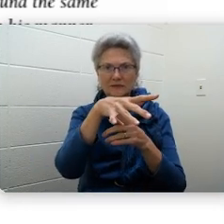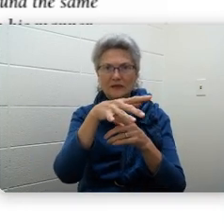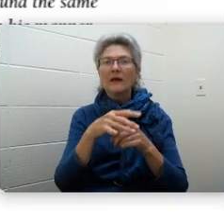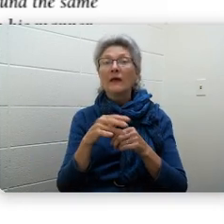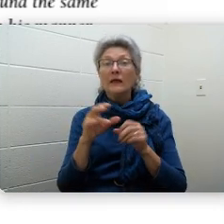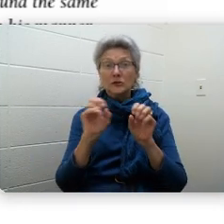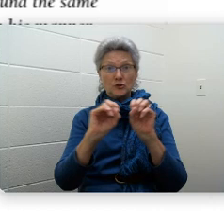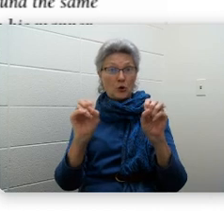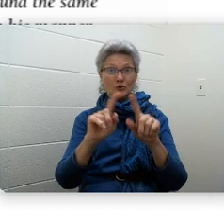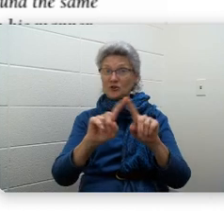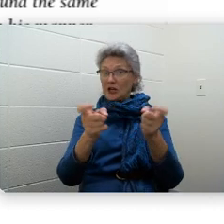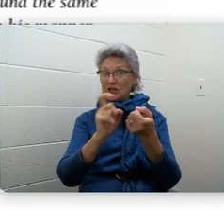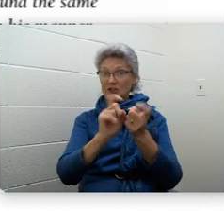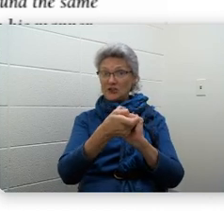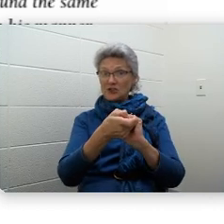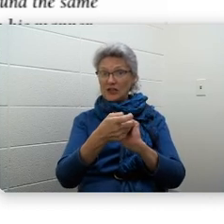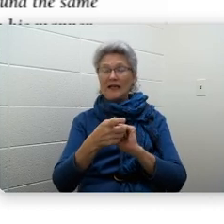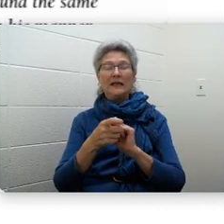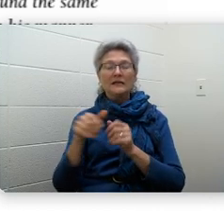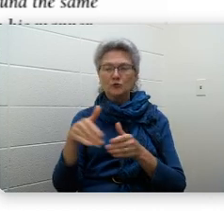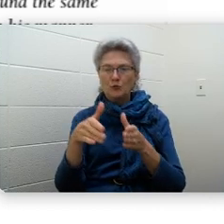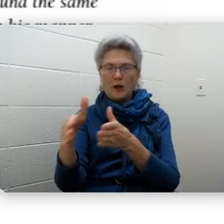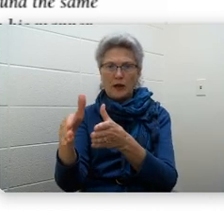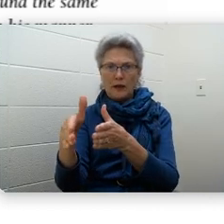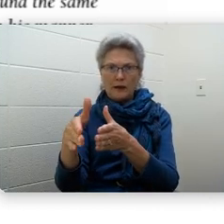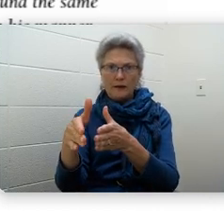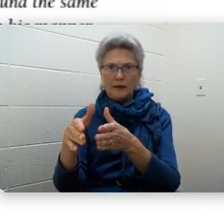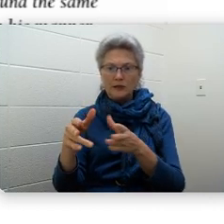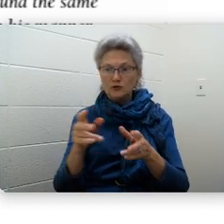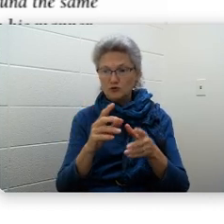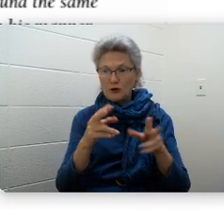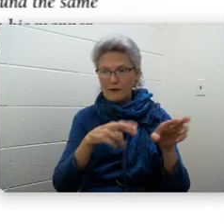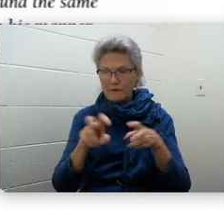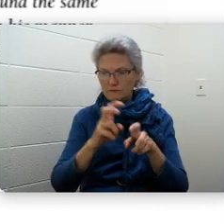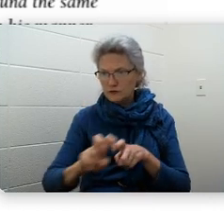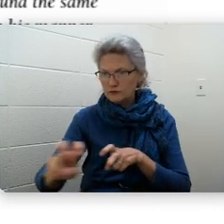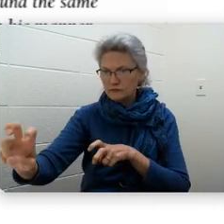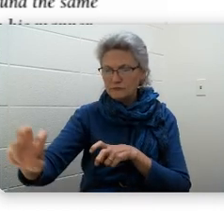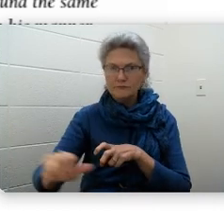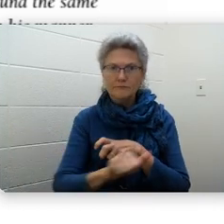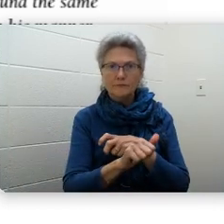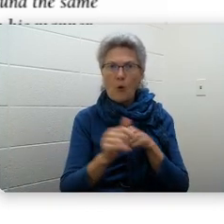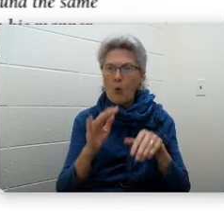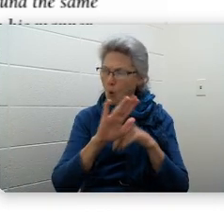no variation in his manner of proceeding all the time I observed him.